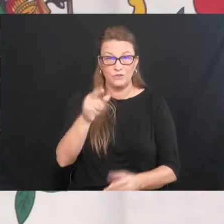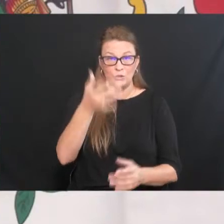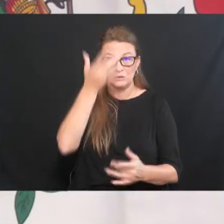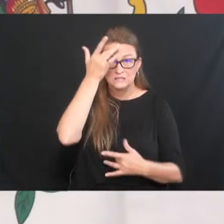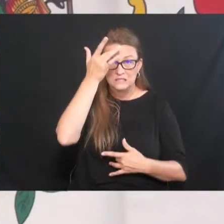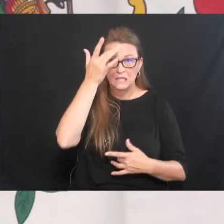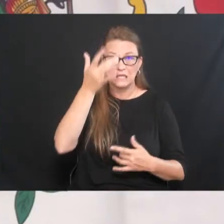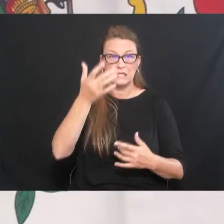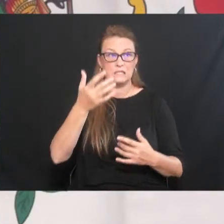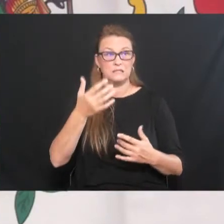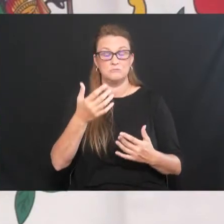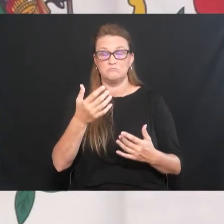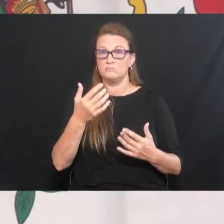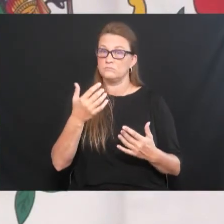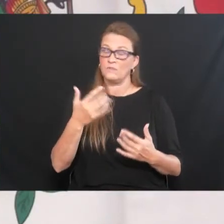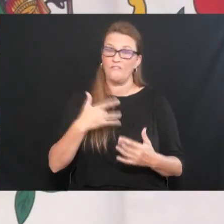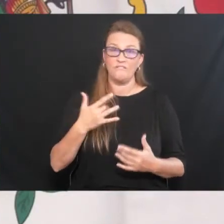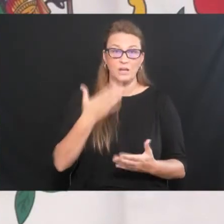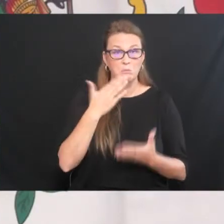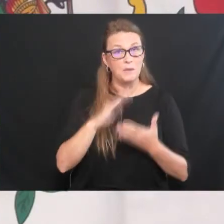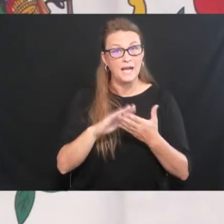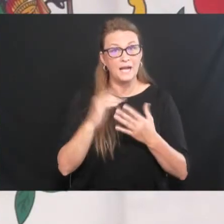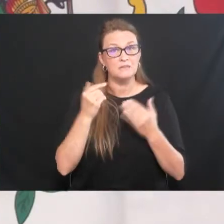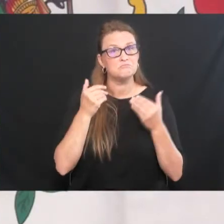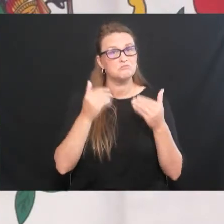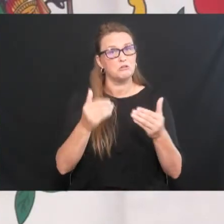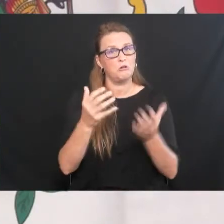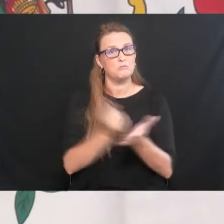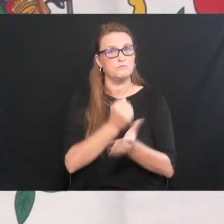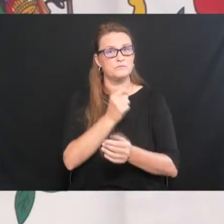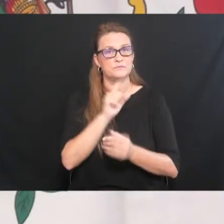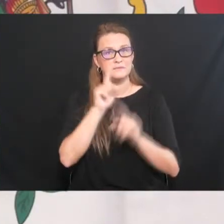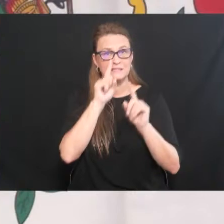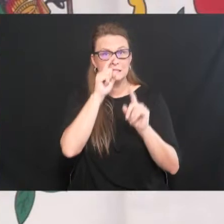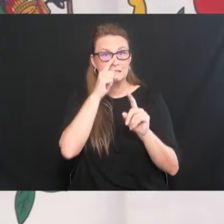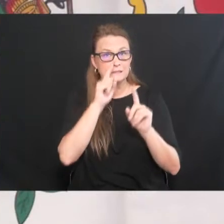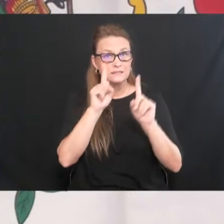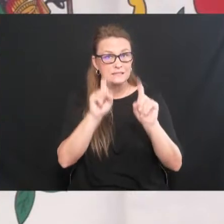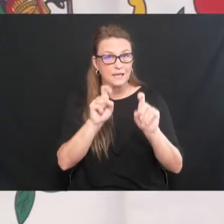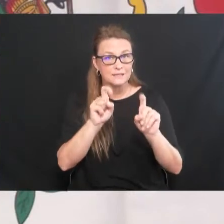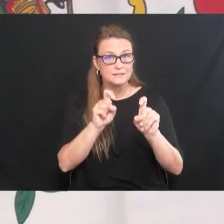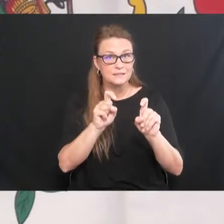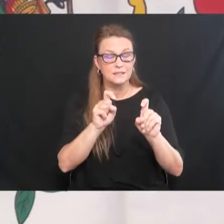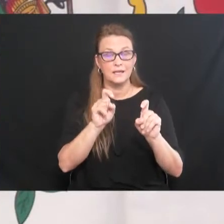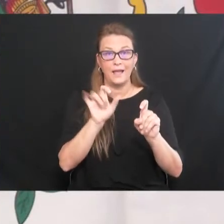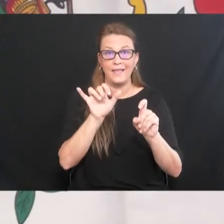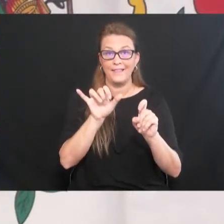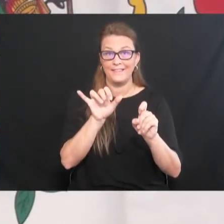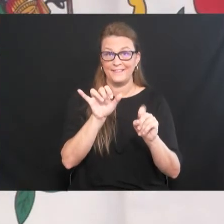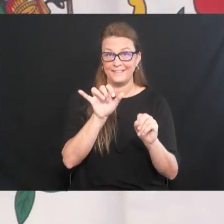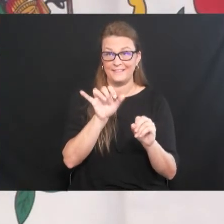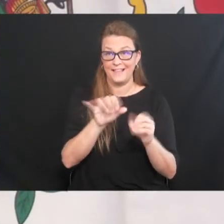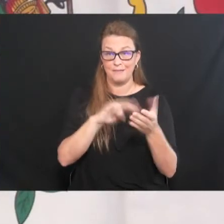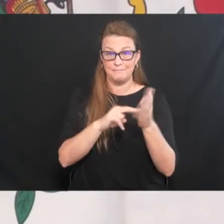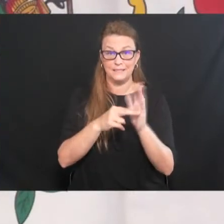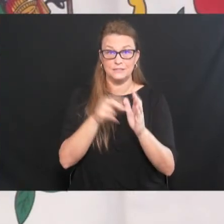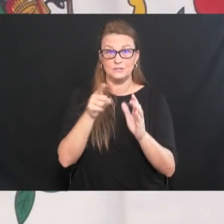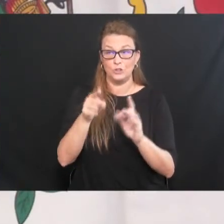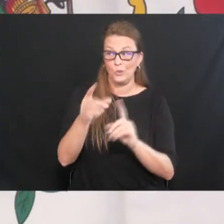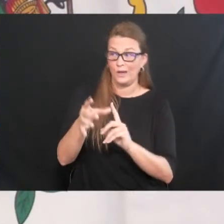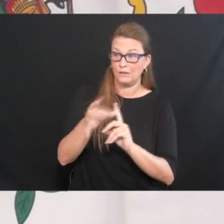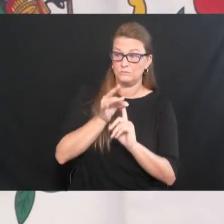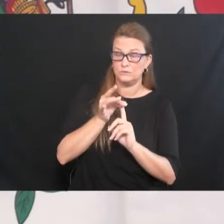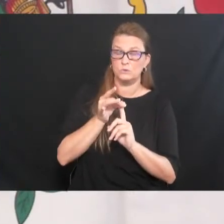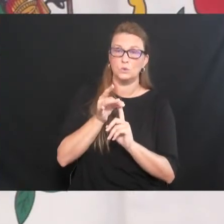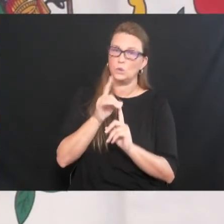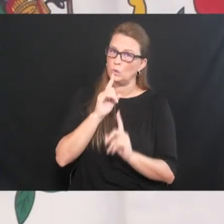feel the least bit bad, you better go get a test. Because really and truly, if you get this, it will be